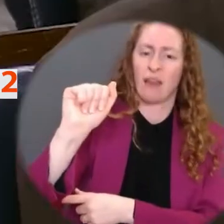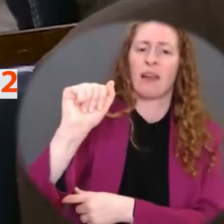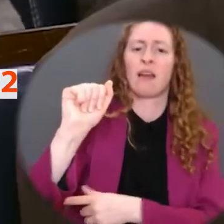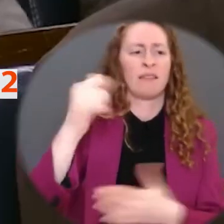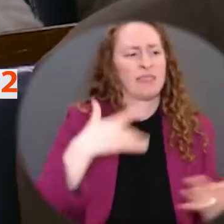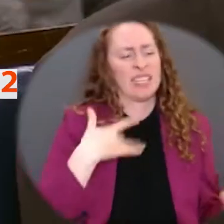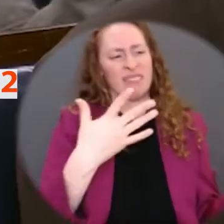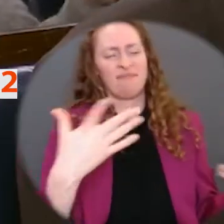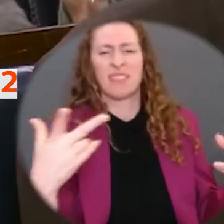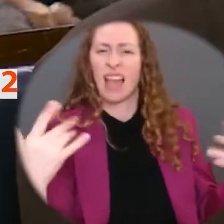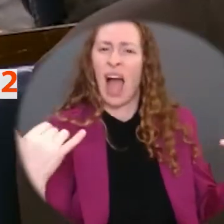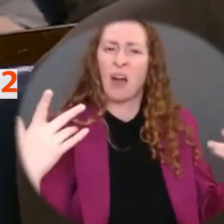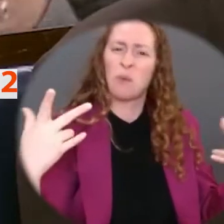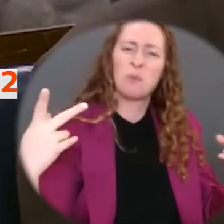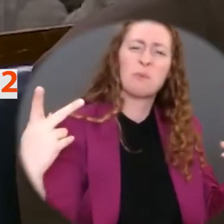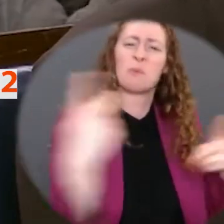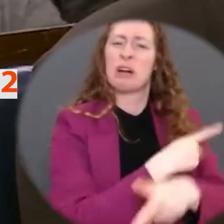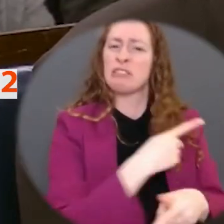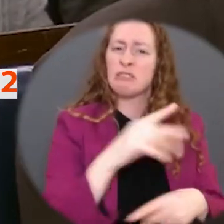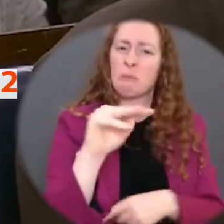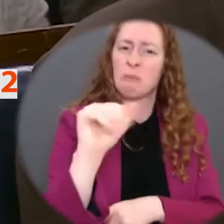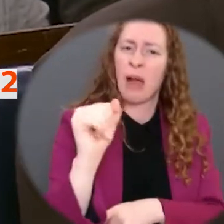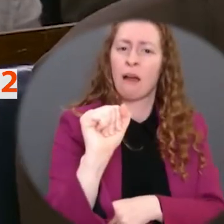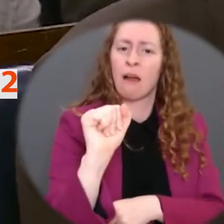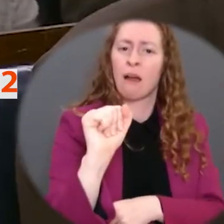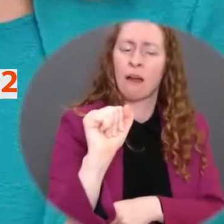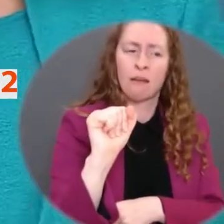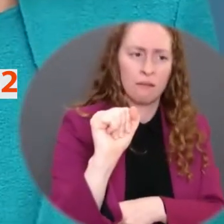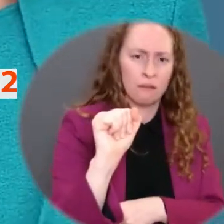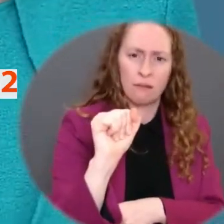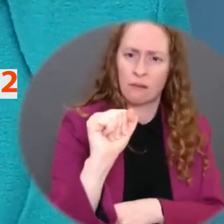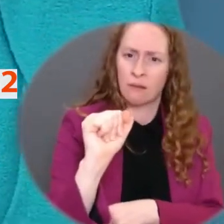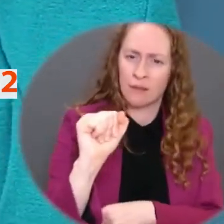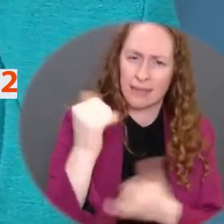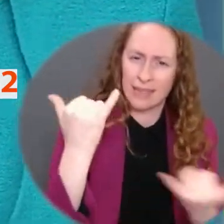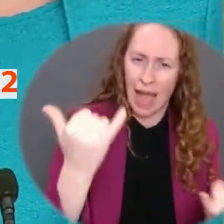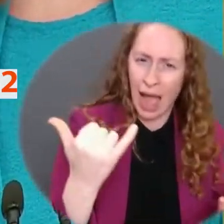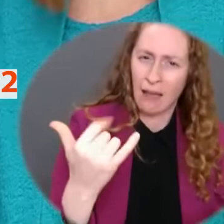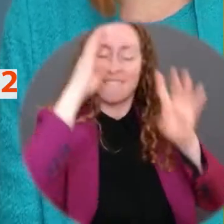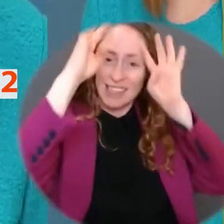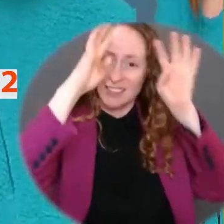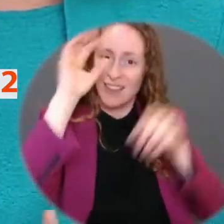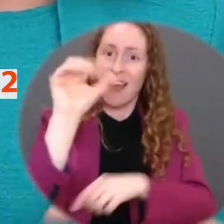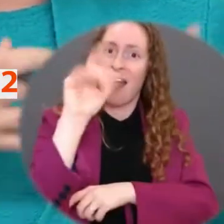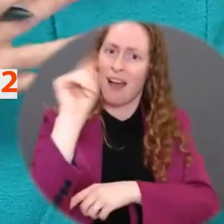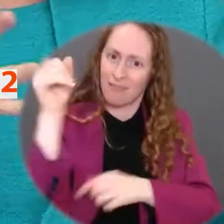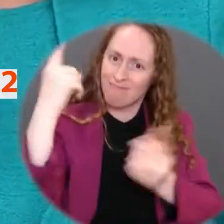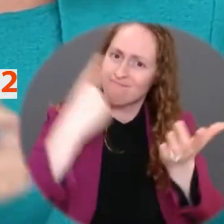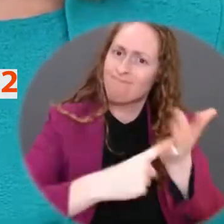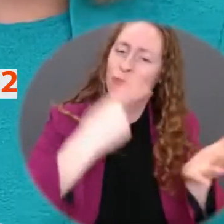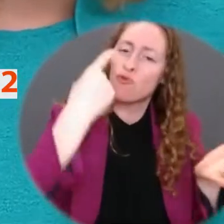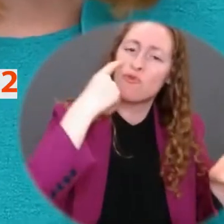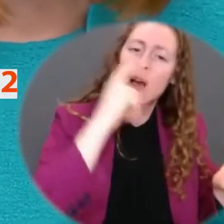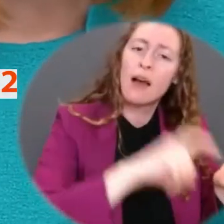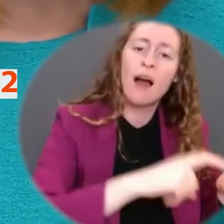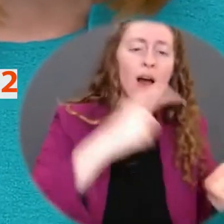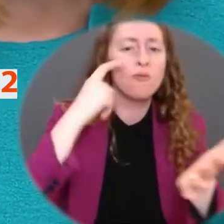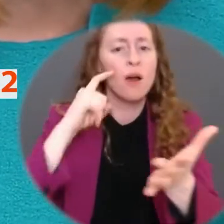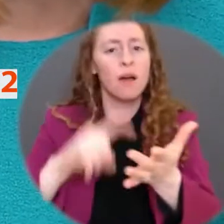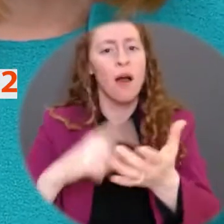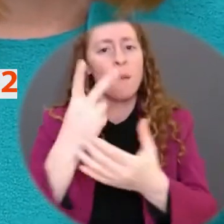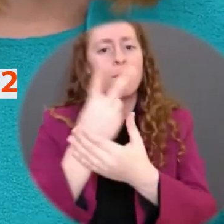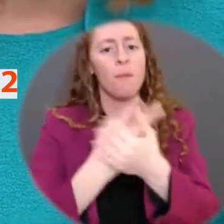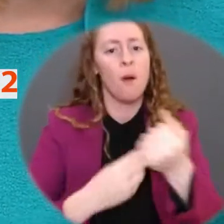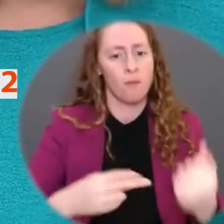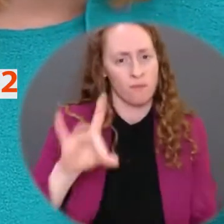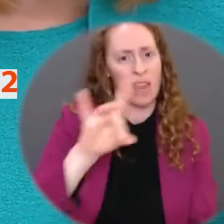his desire to be the bipartisan guy? Well, the president's view is you can do both and build on the nearly 80 bills that we signed into law